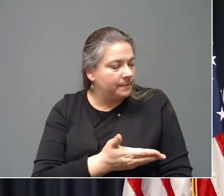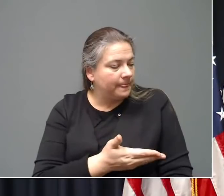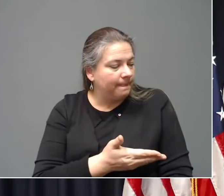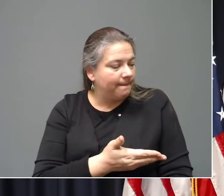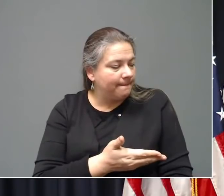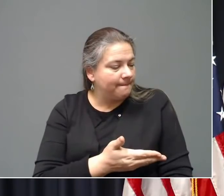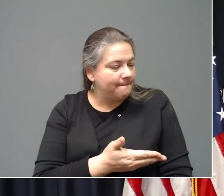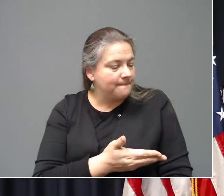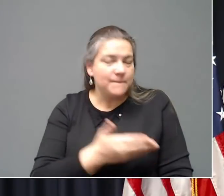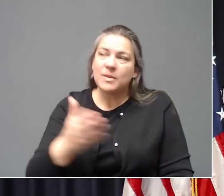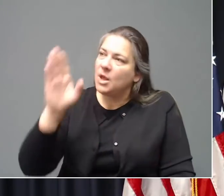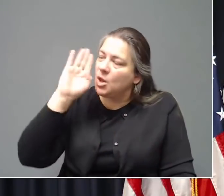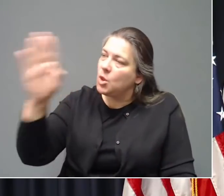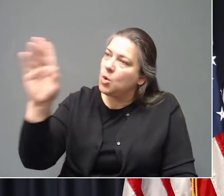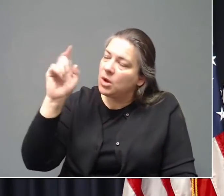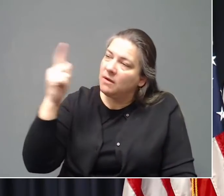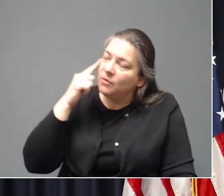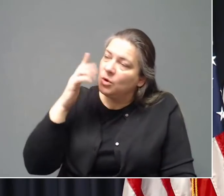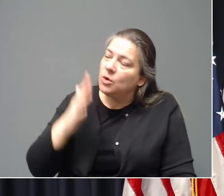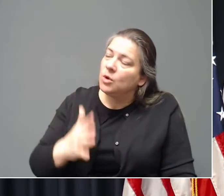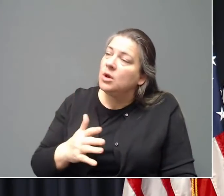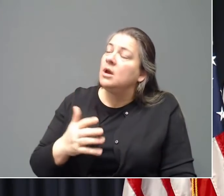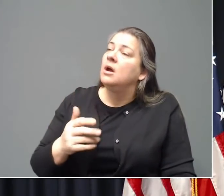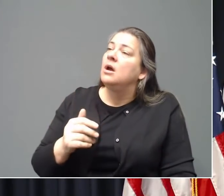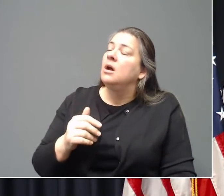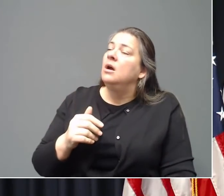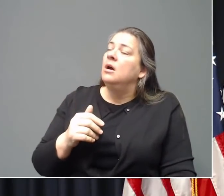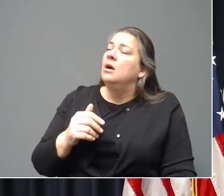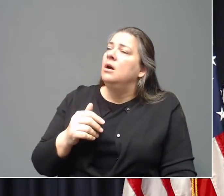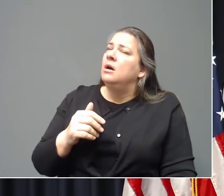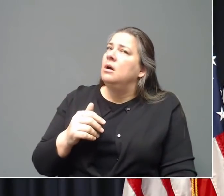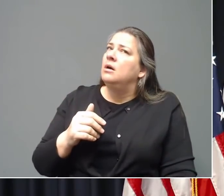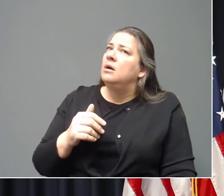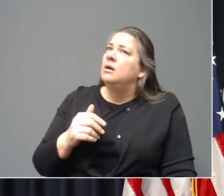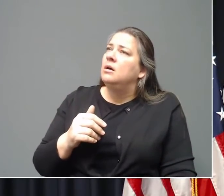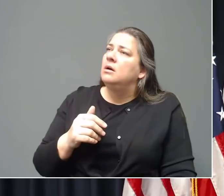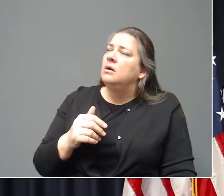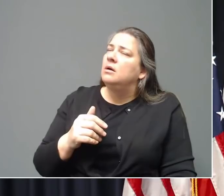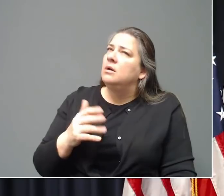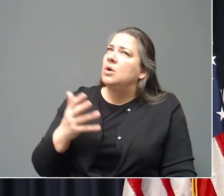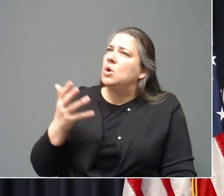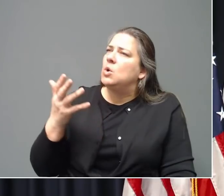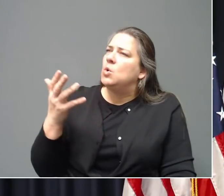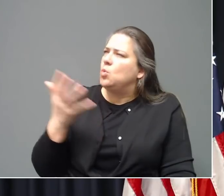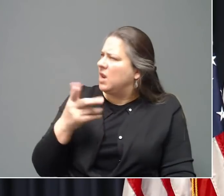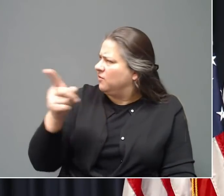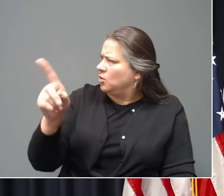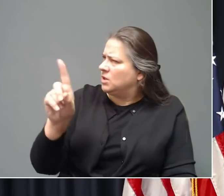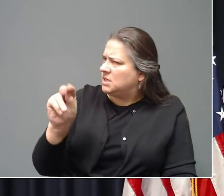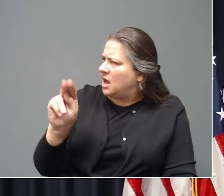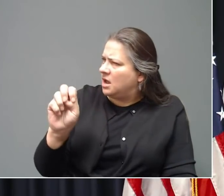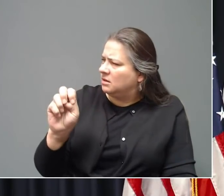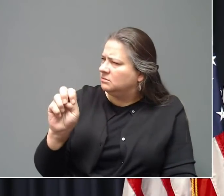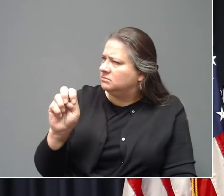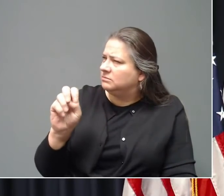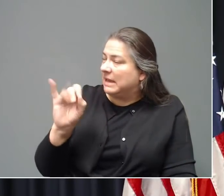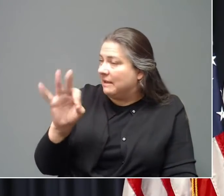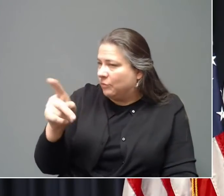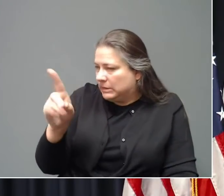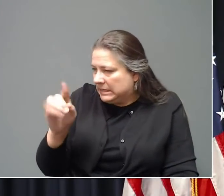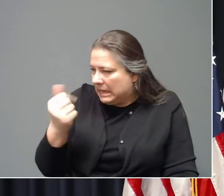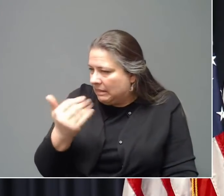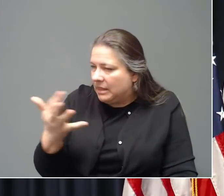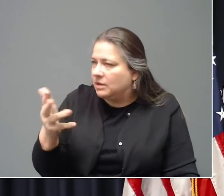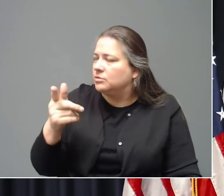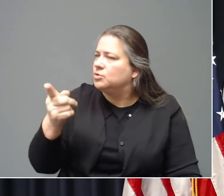Hi, Governor. So what efforts have you made, if any, to get the Republicans to revise their